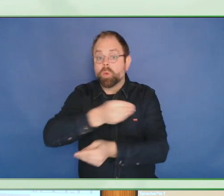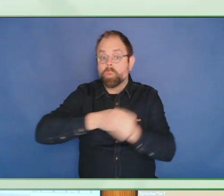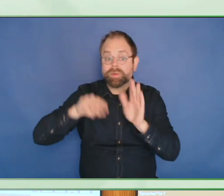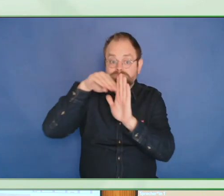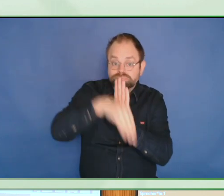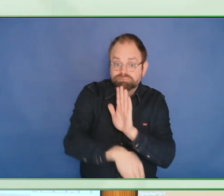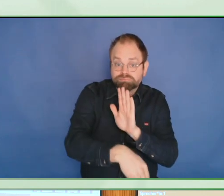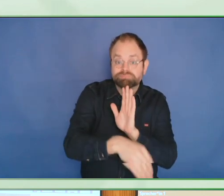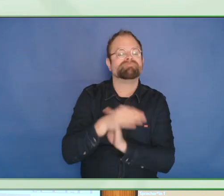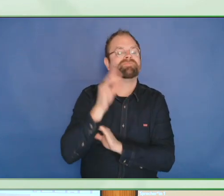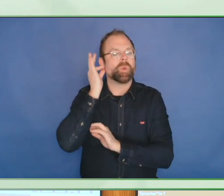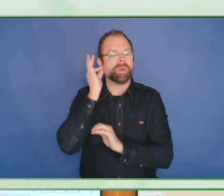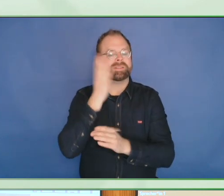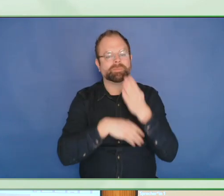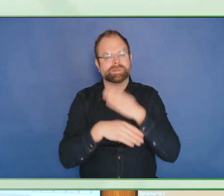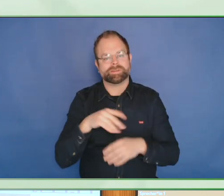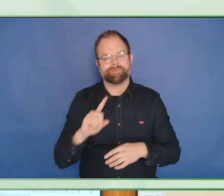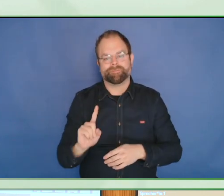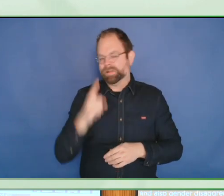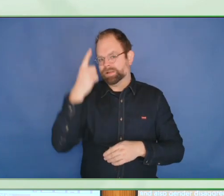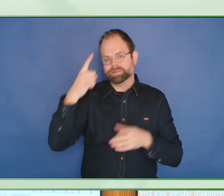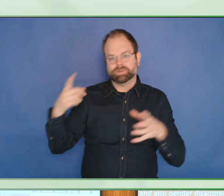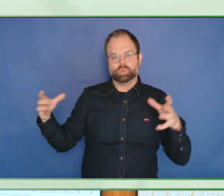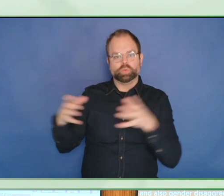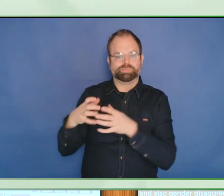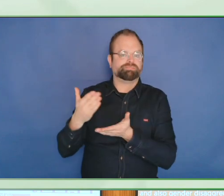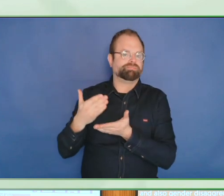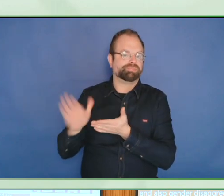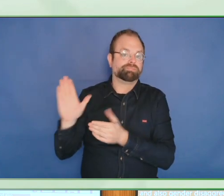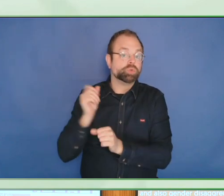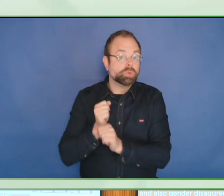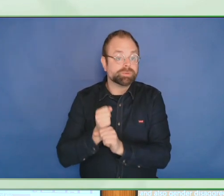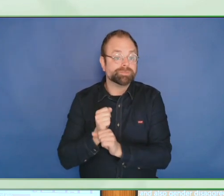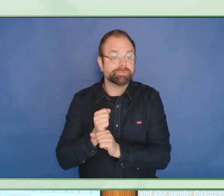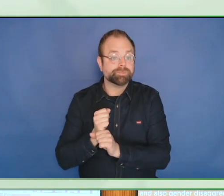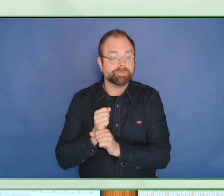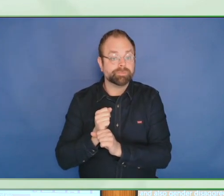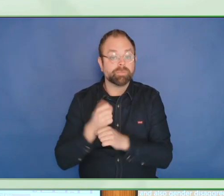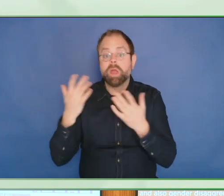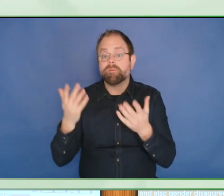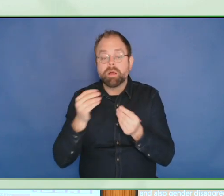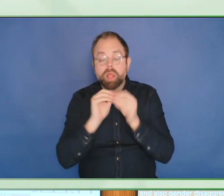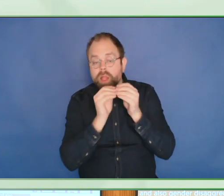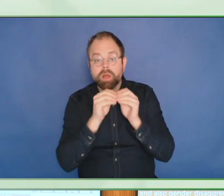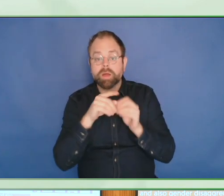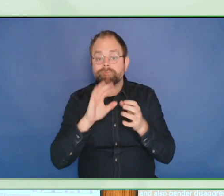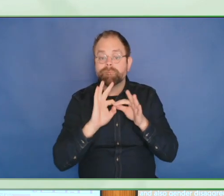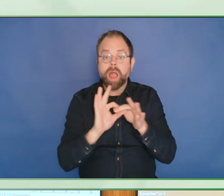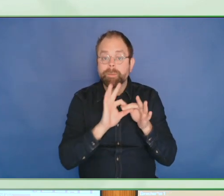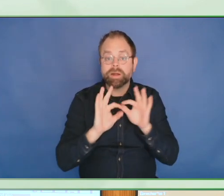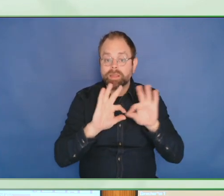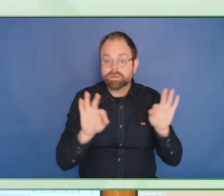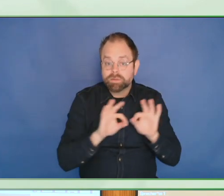areas. And we've seen that exclusion of people with disabilities, it's estimated that 3 to